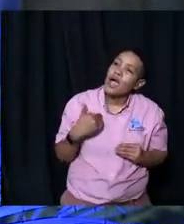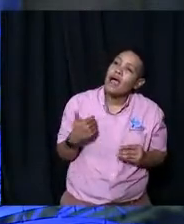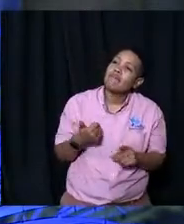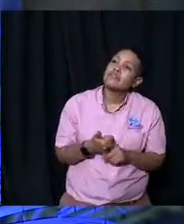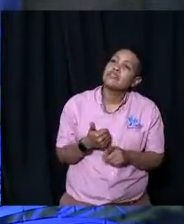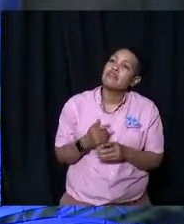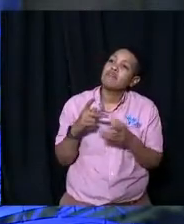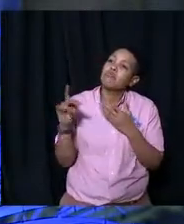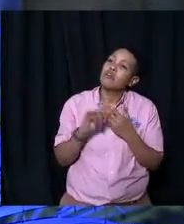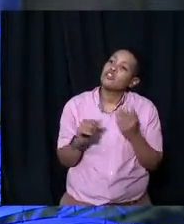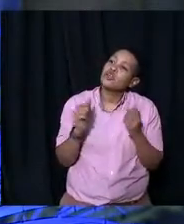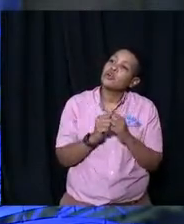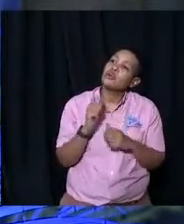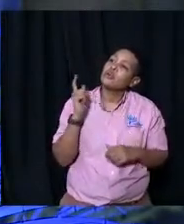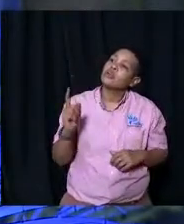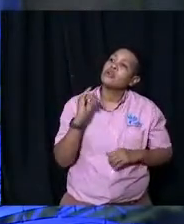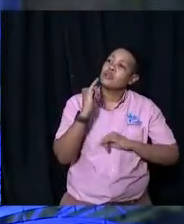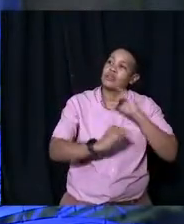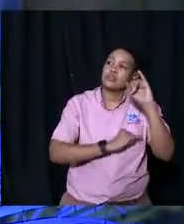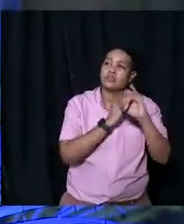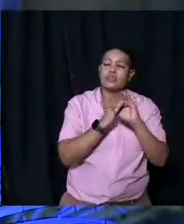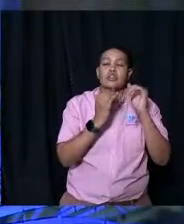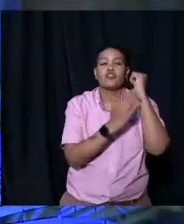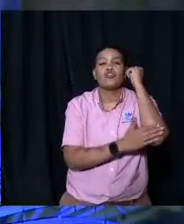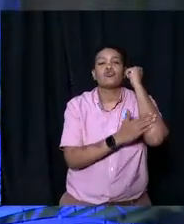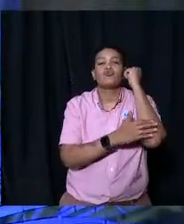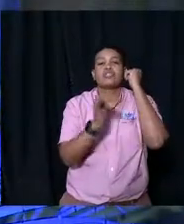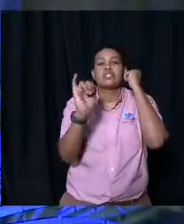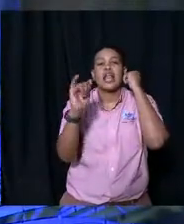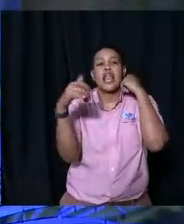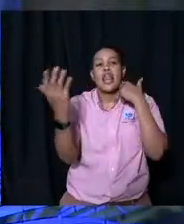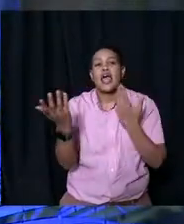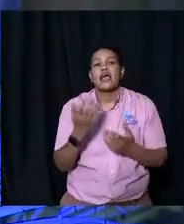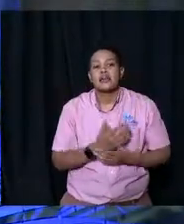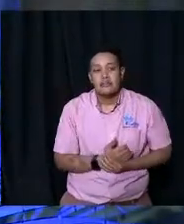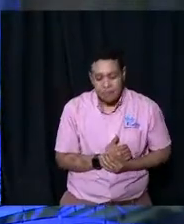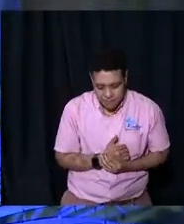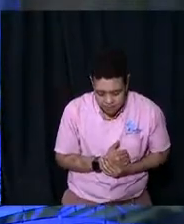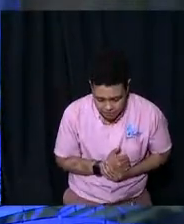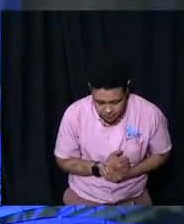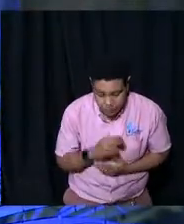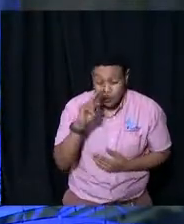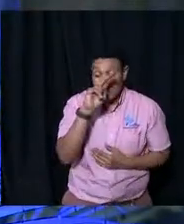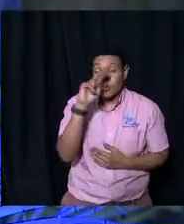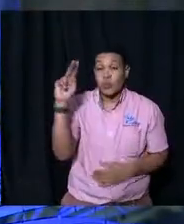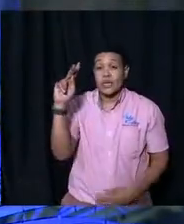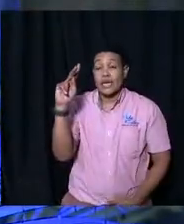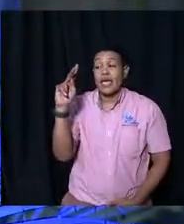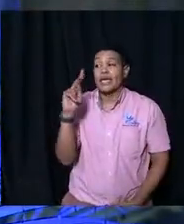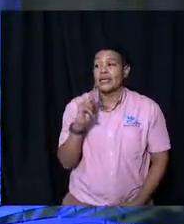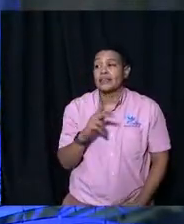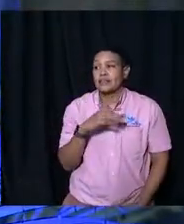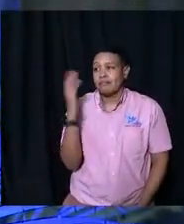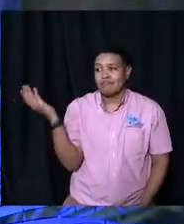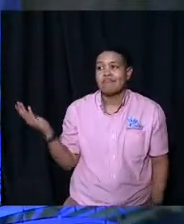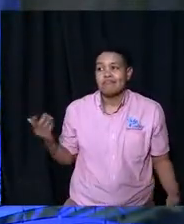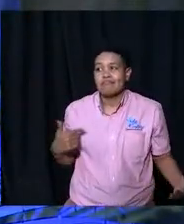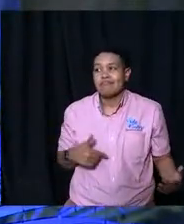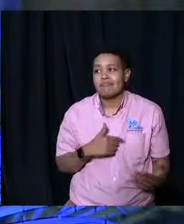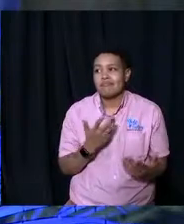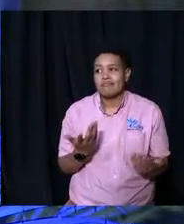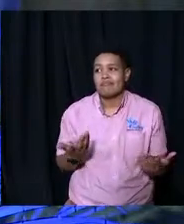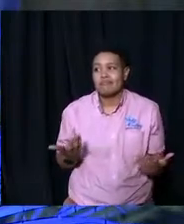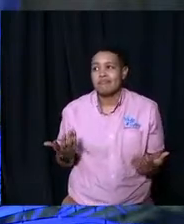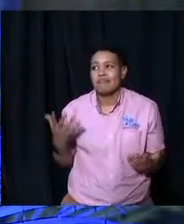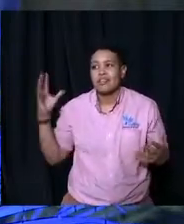have projects with international countries, such as the UK and so forth. So